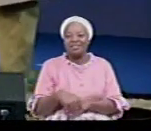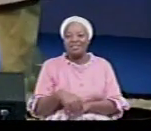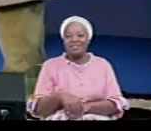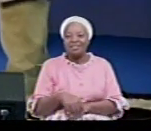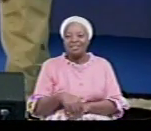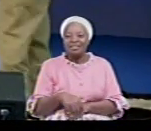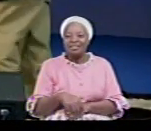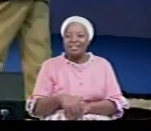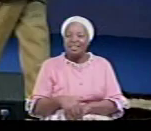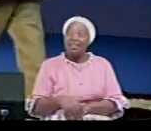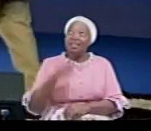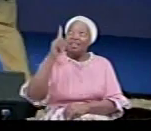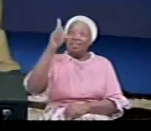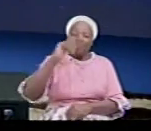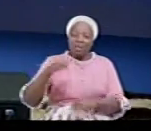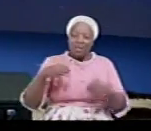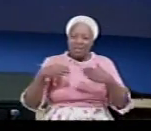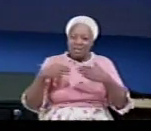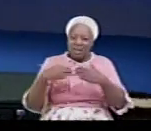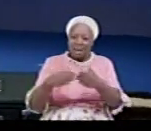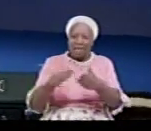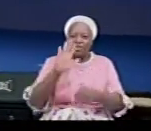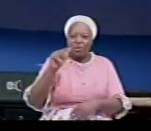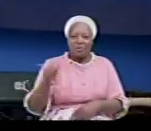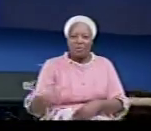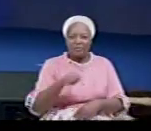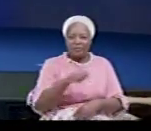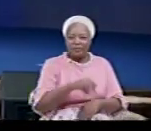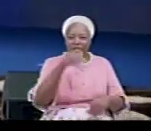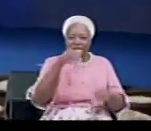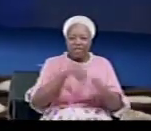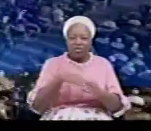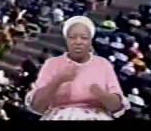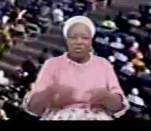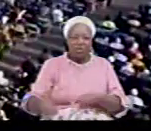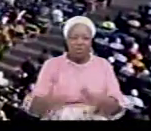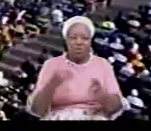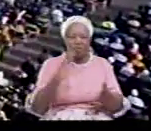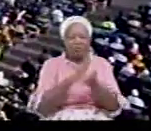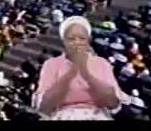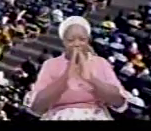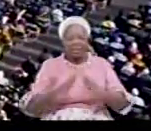it will guide your feet into the way of peace.